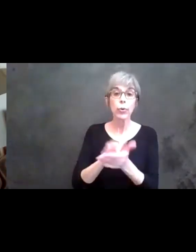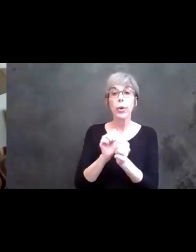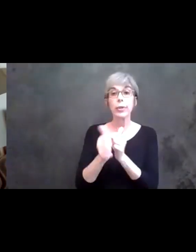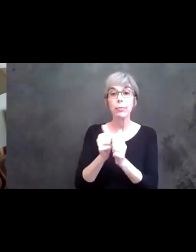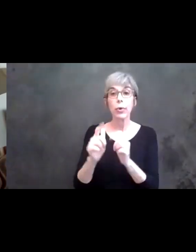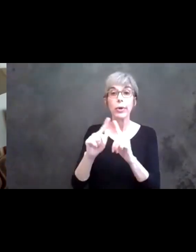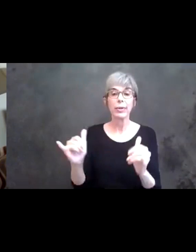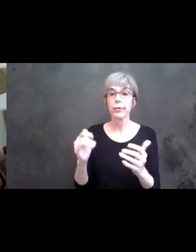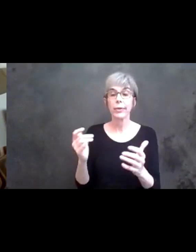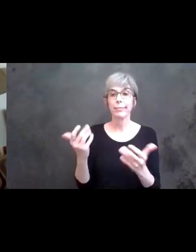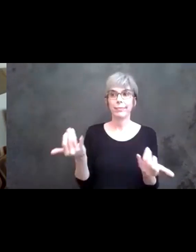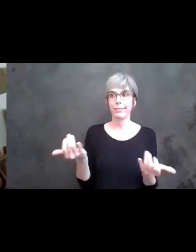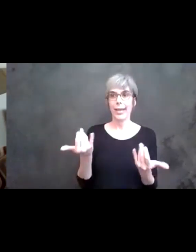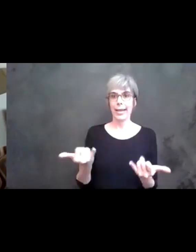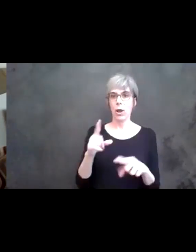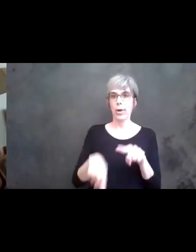reporters.